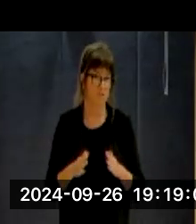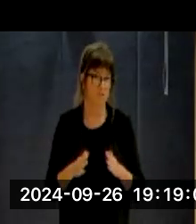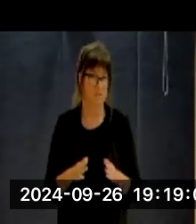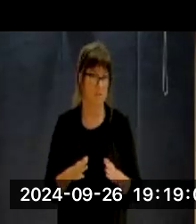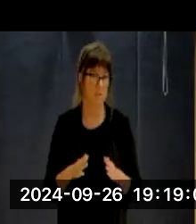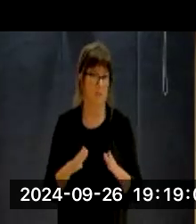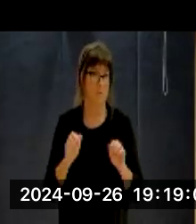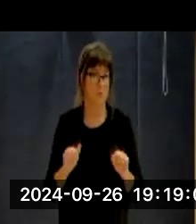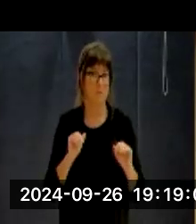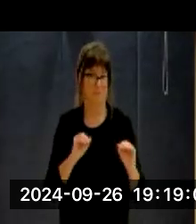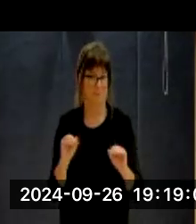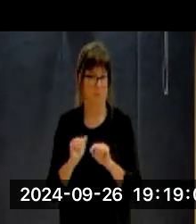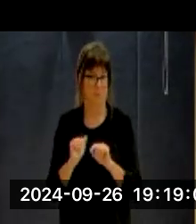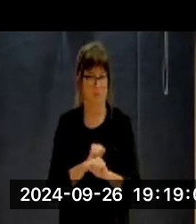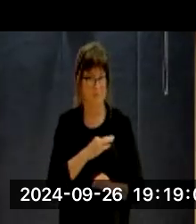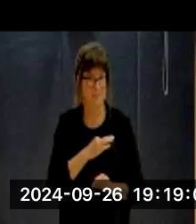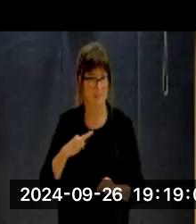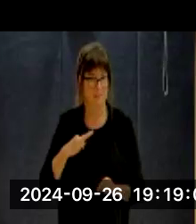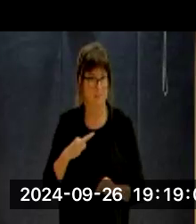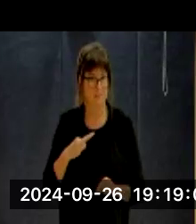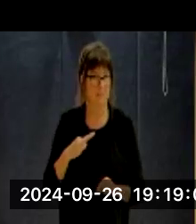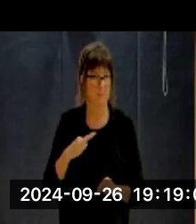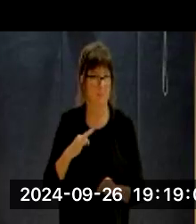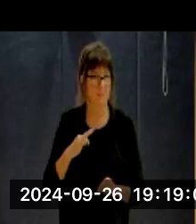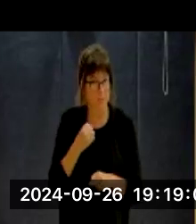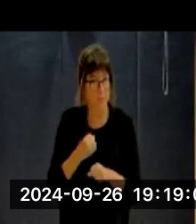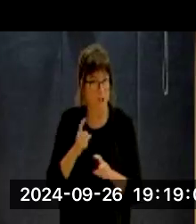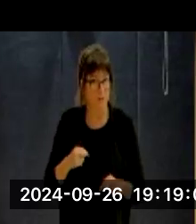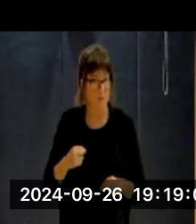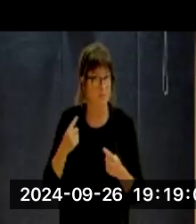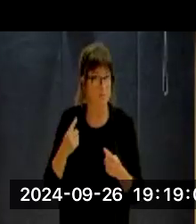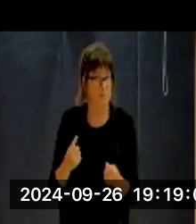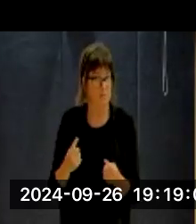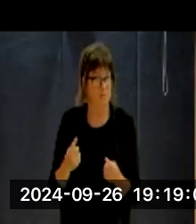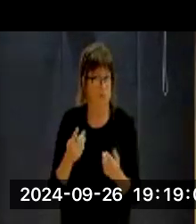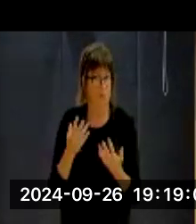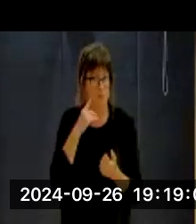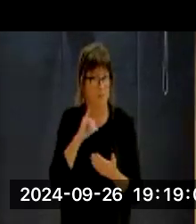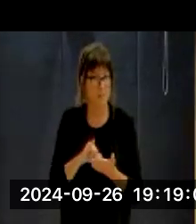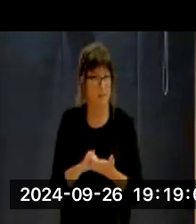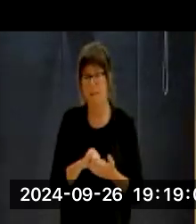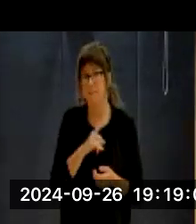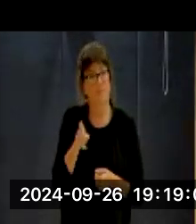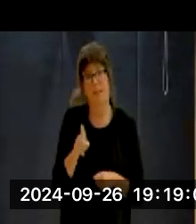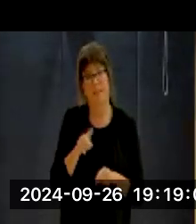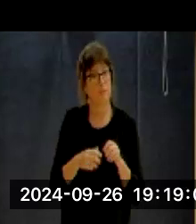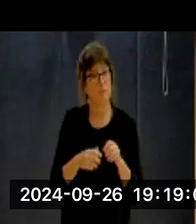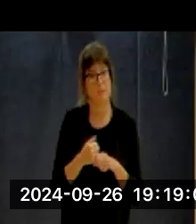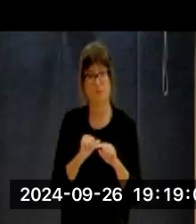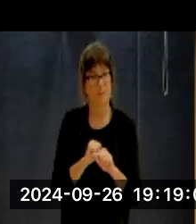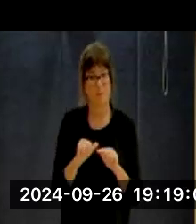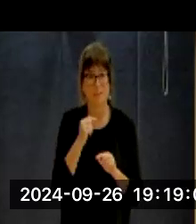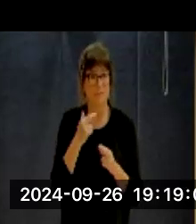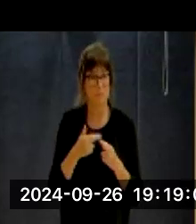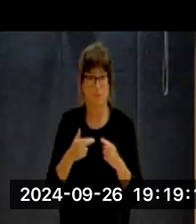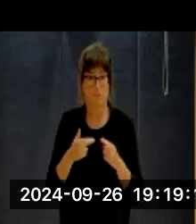train staff. This has been 4 years waiting because they cannot receive the training because the Regional